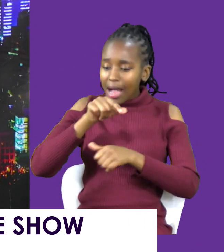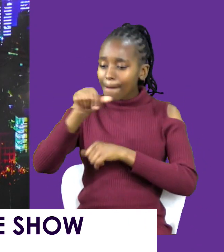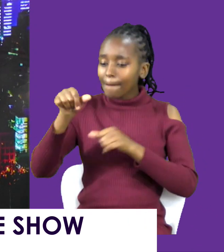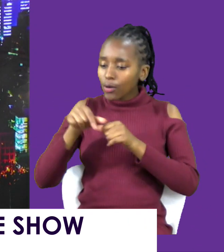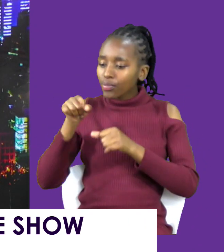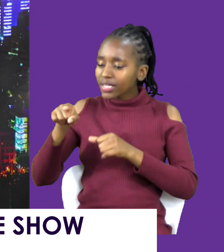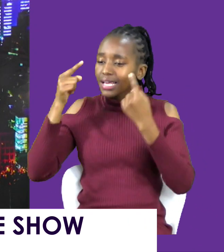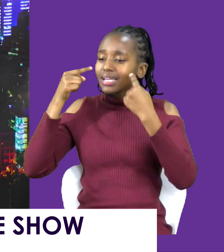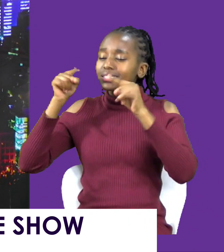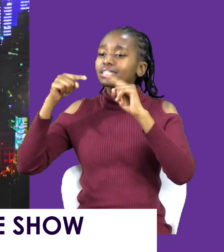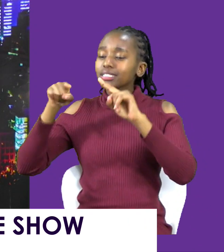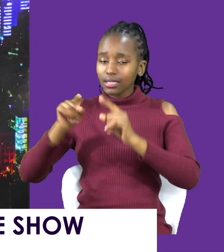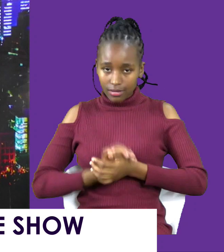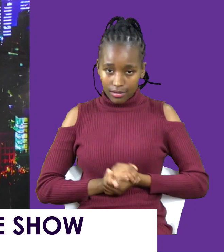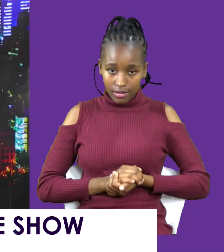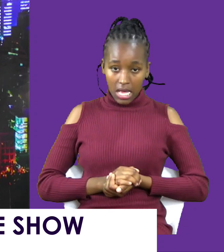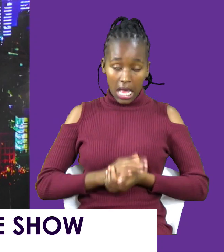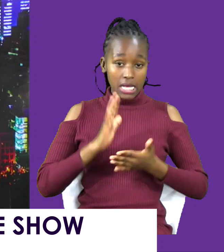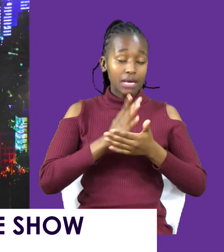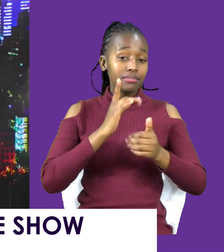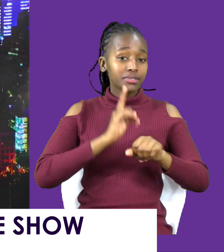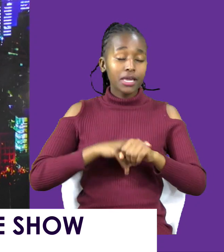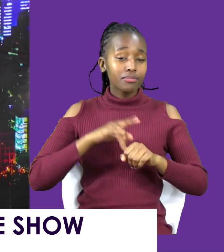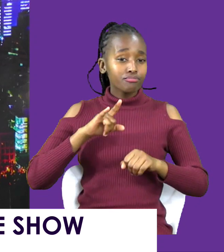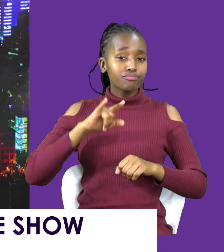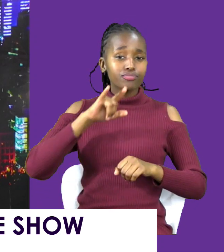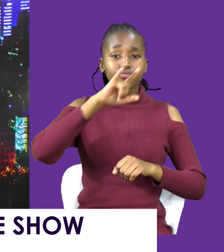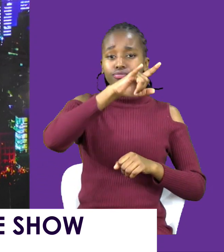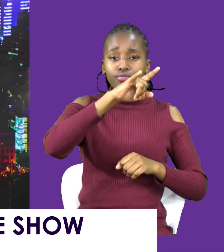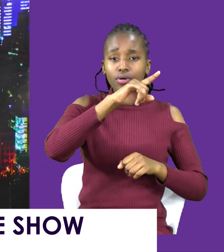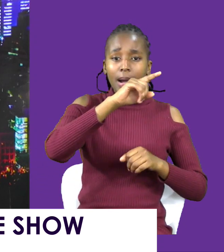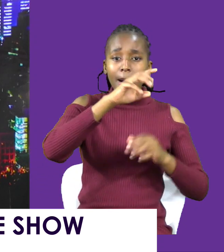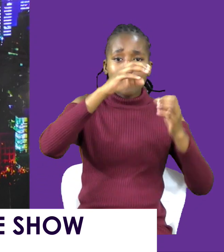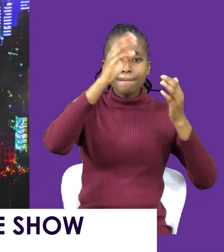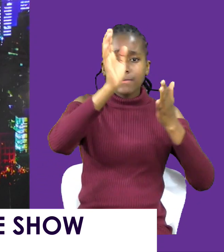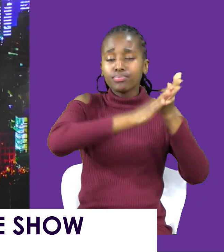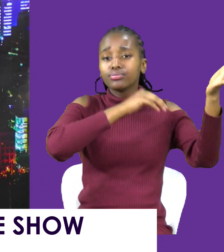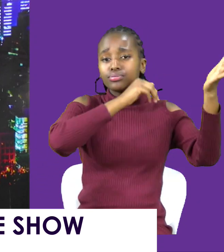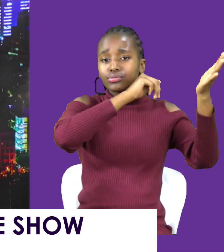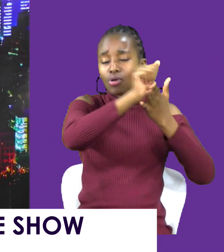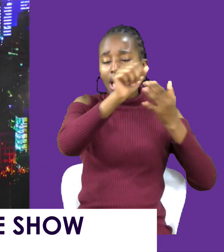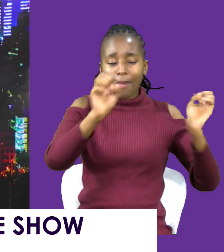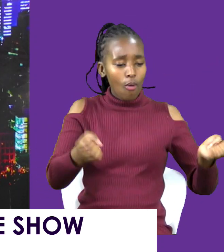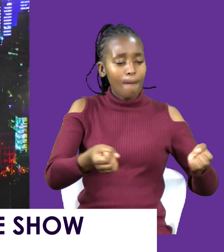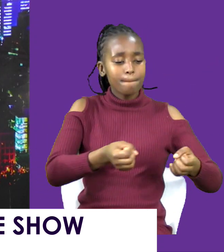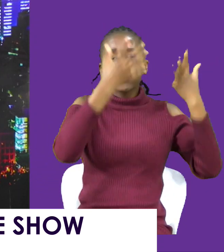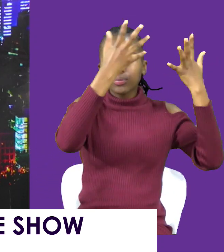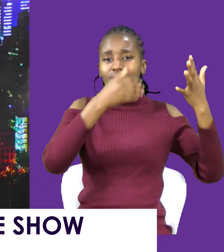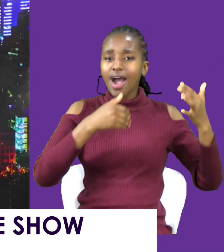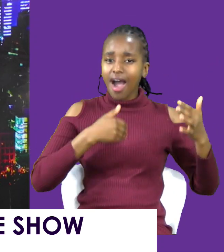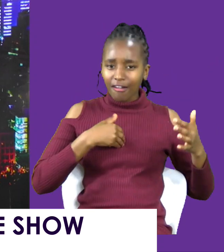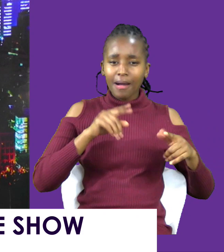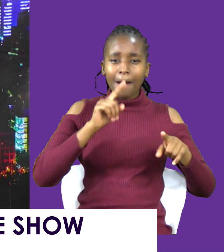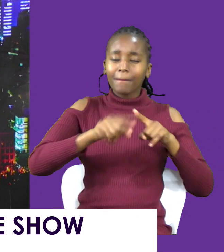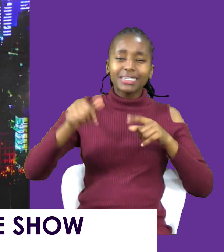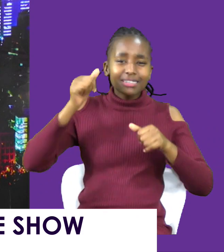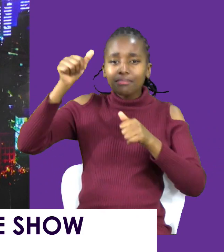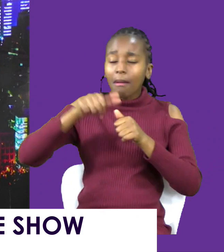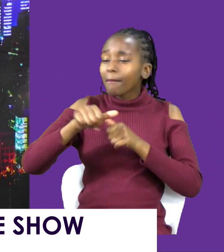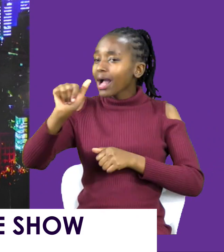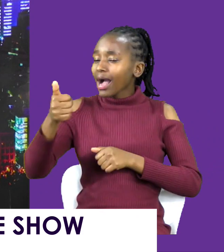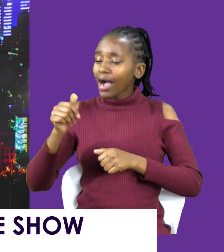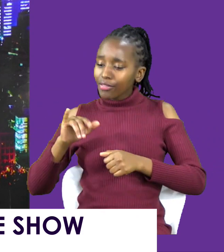the Malaysia, air crash. But there are many other aircrafts that are flying successfully. So do away with your